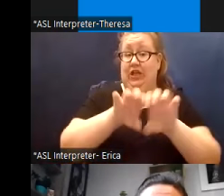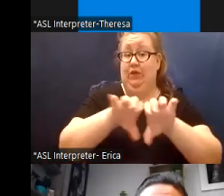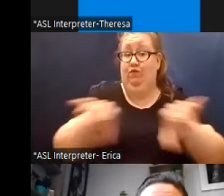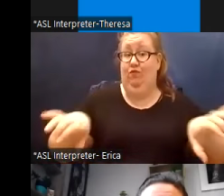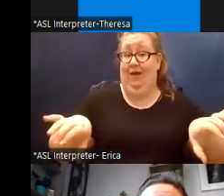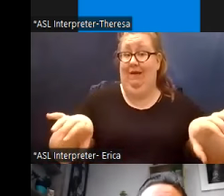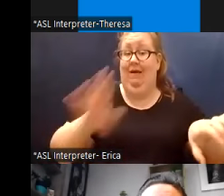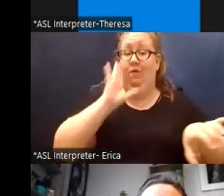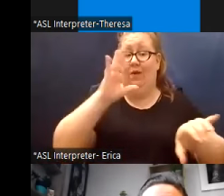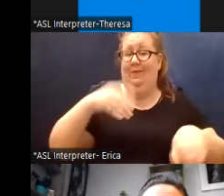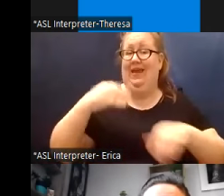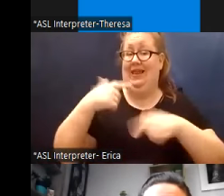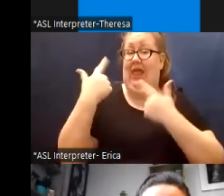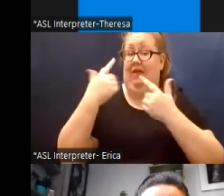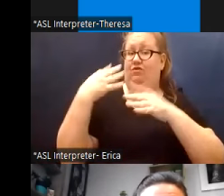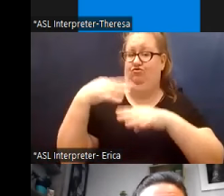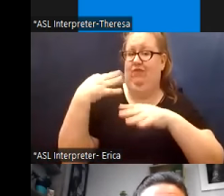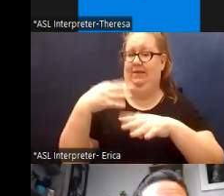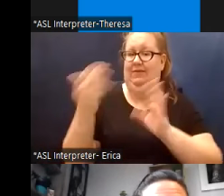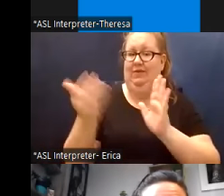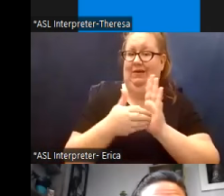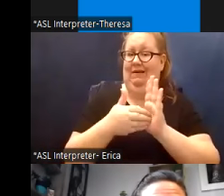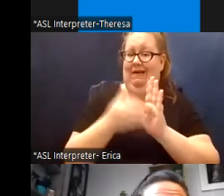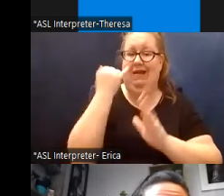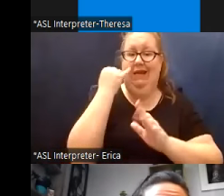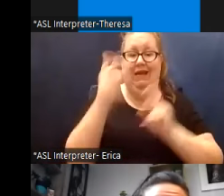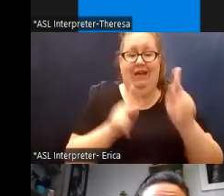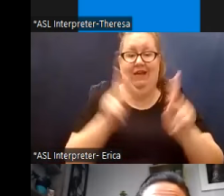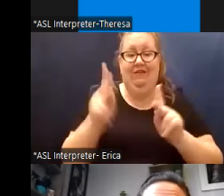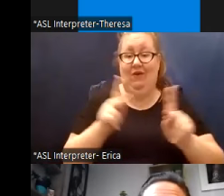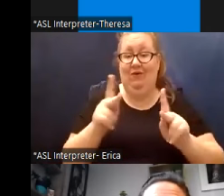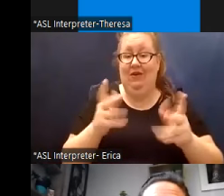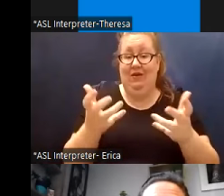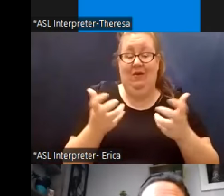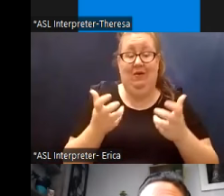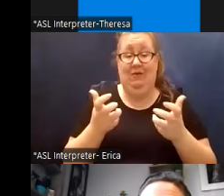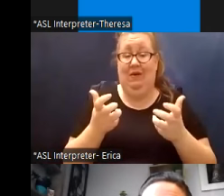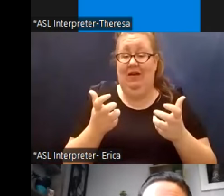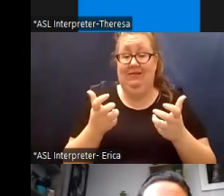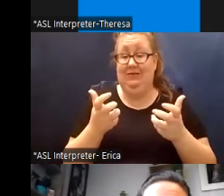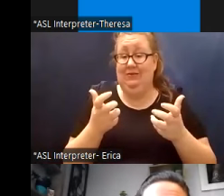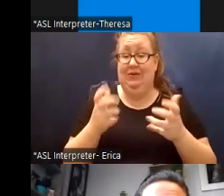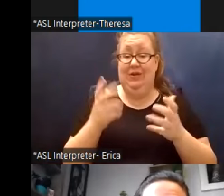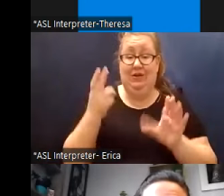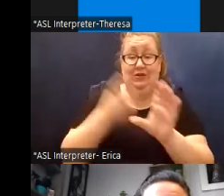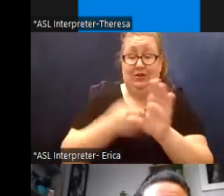live streamed. So once again, if folks are watching the live stream and want to join, just go to